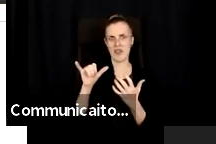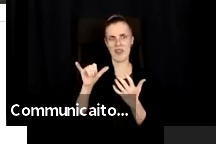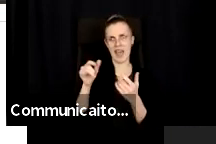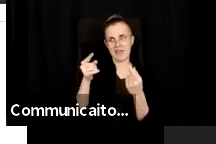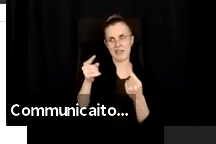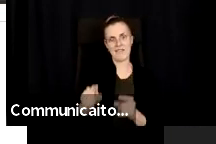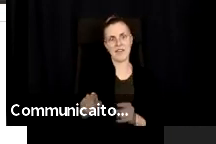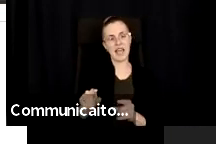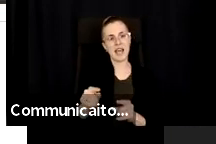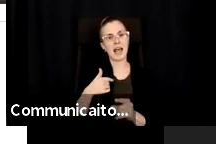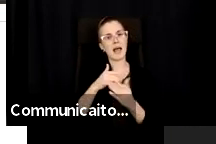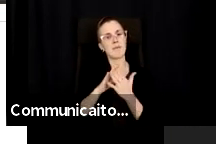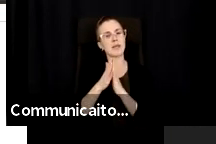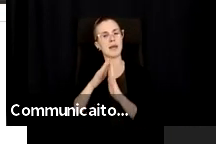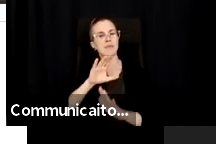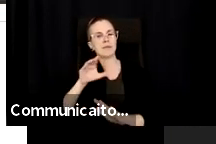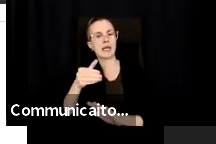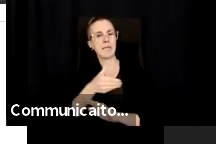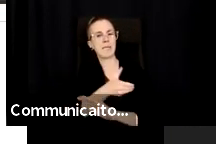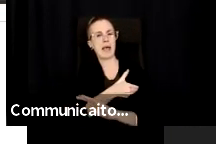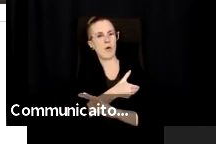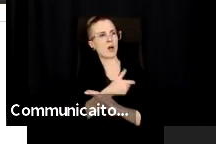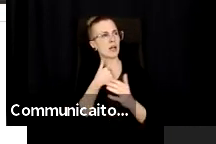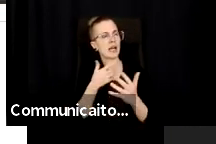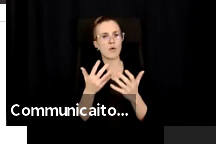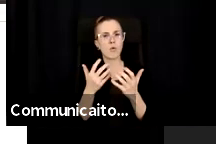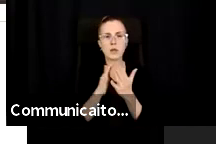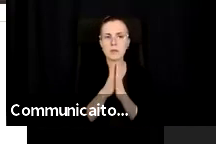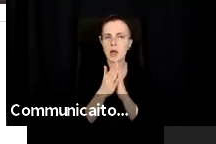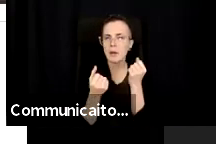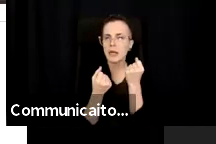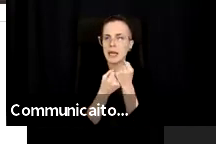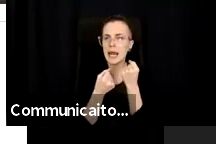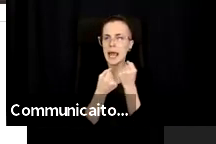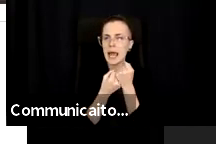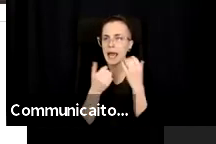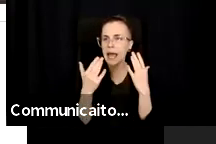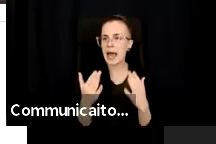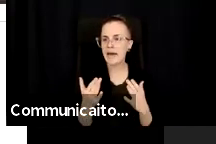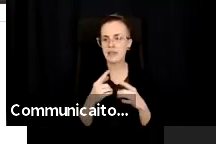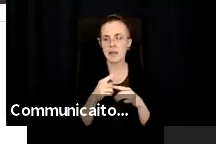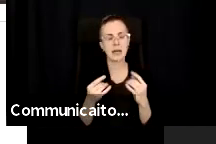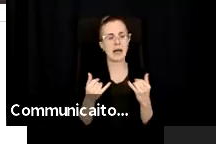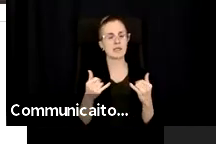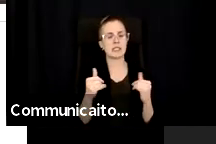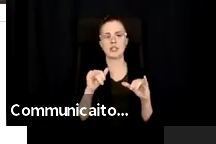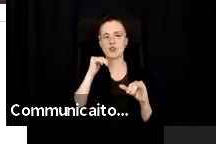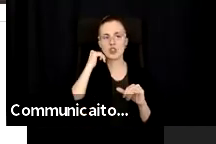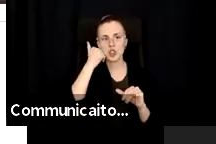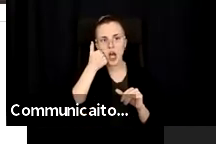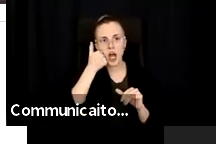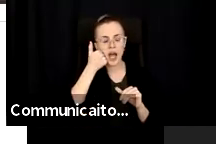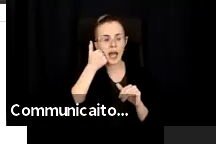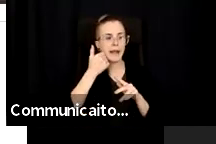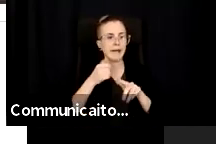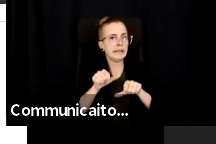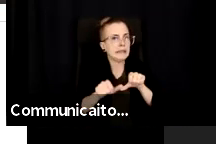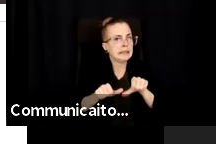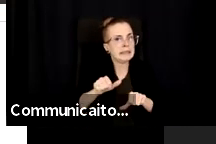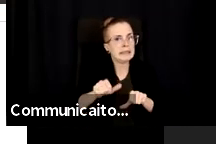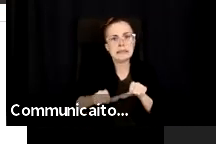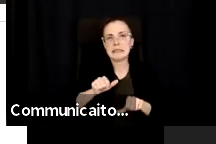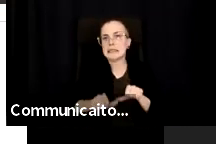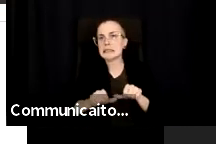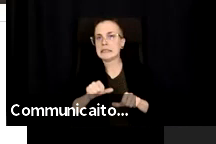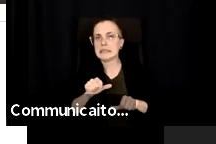become an advocate, but I was still hesitant. I was very shy and I was afraid to speak up. But